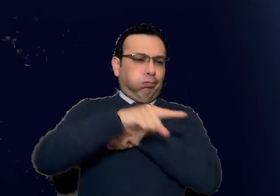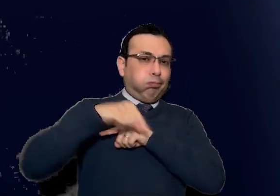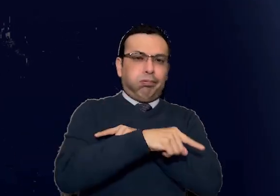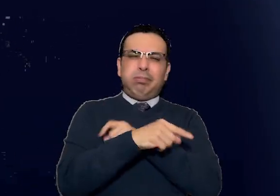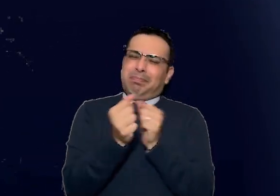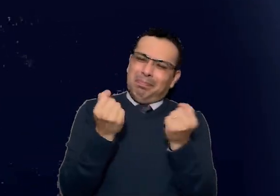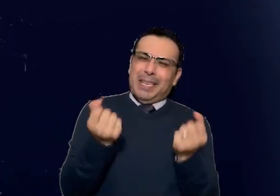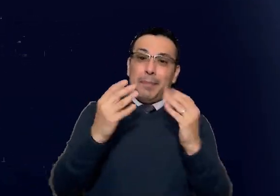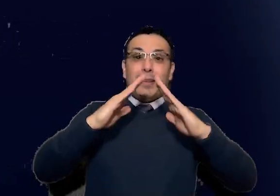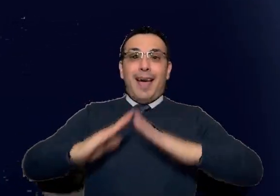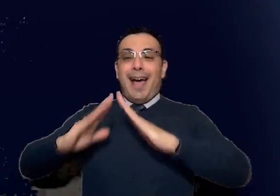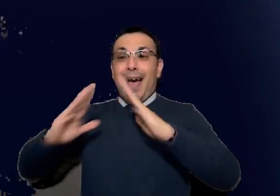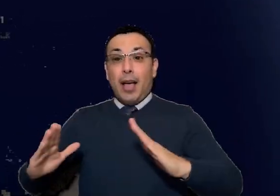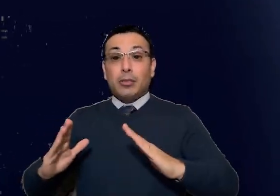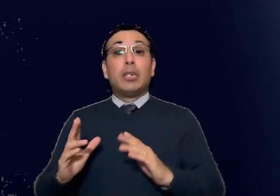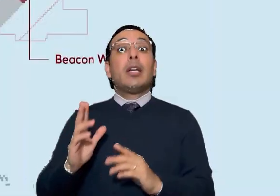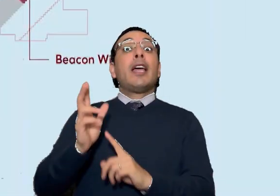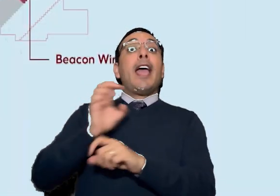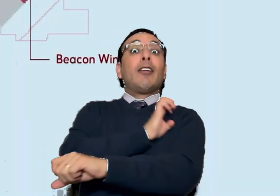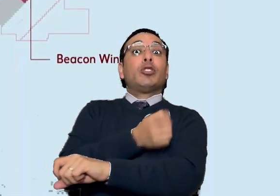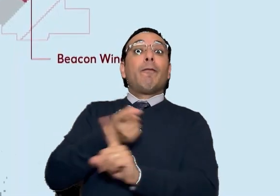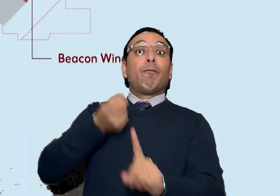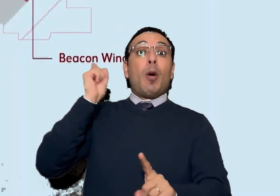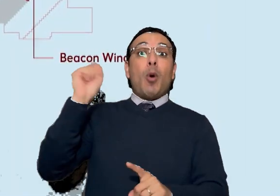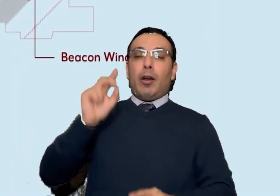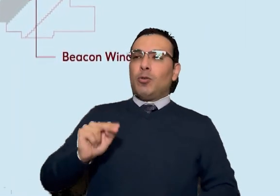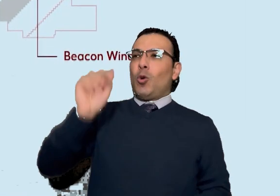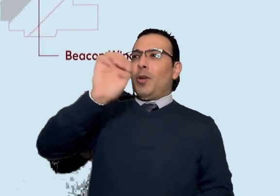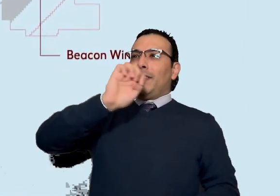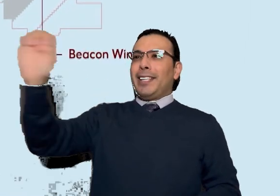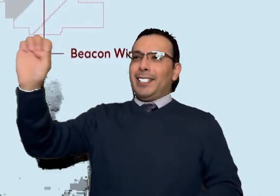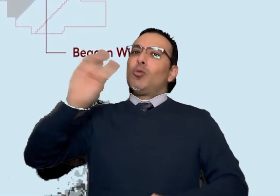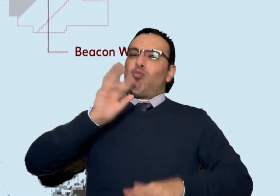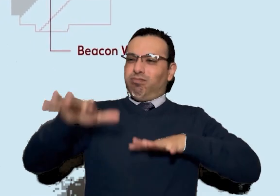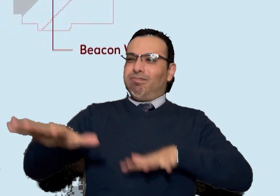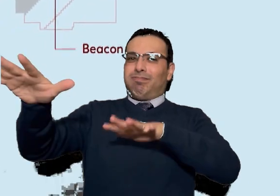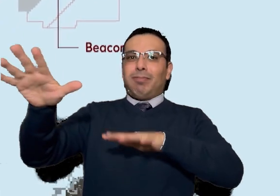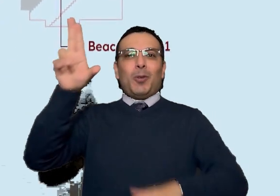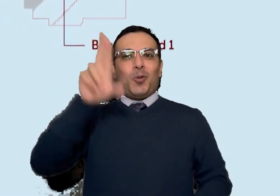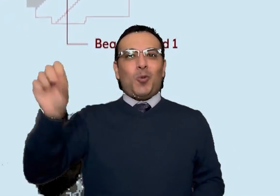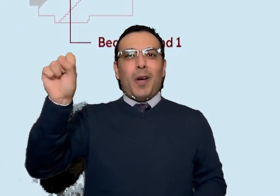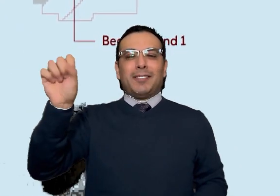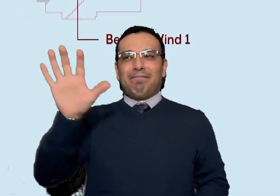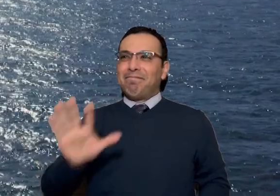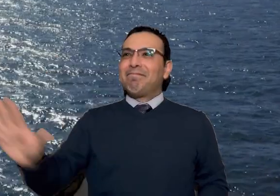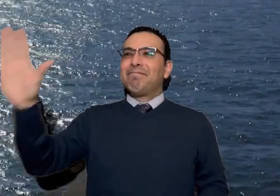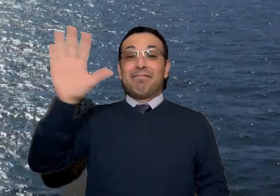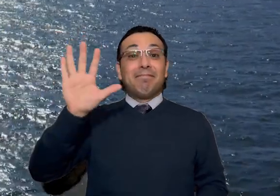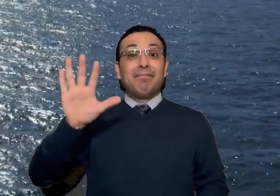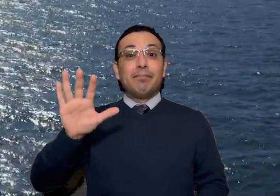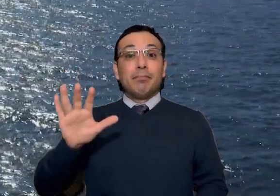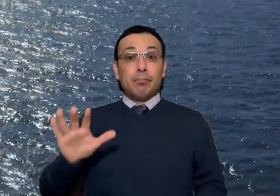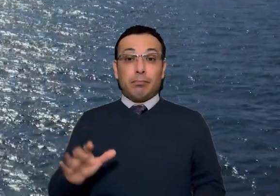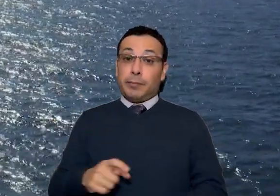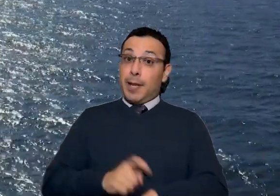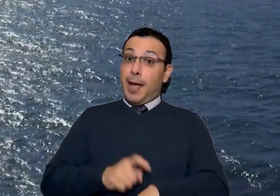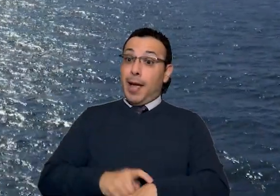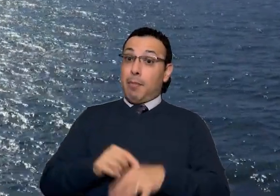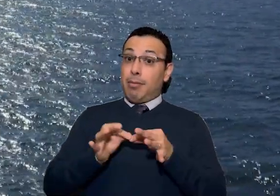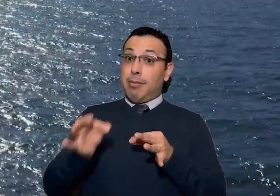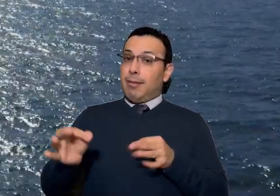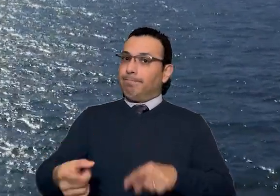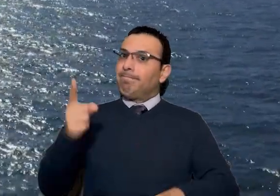renewable energy produced off the northeastern shores of the United States. We don't have time to